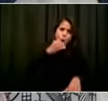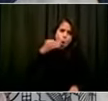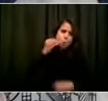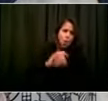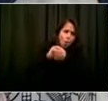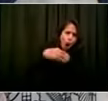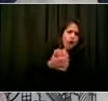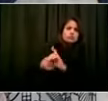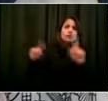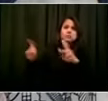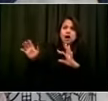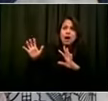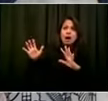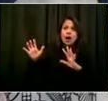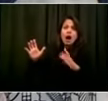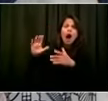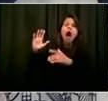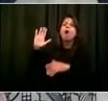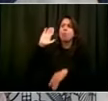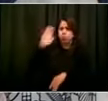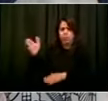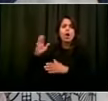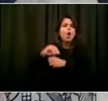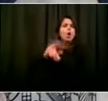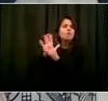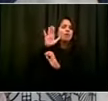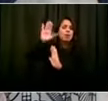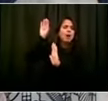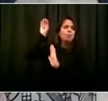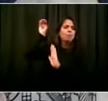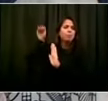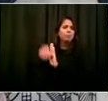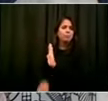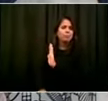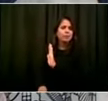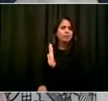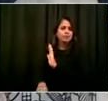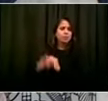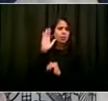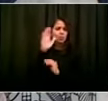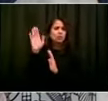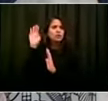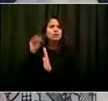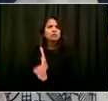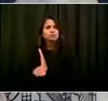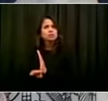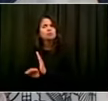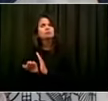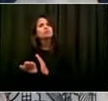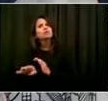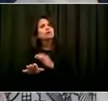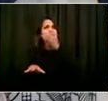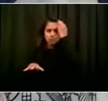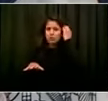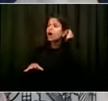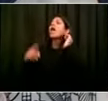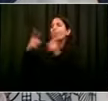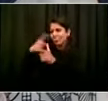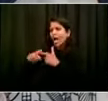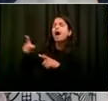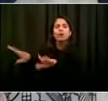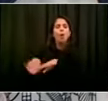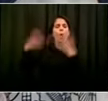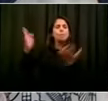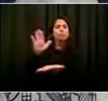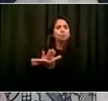below 3%. We can then reopen schools and keep them open. And that is a good note for us to close up on today,